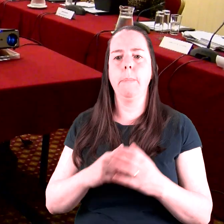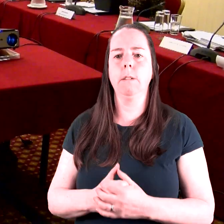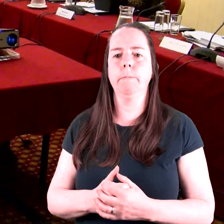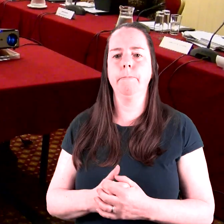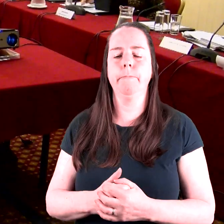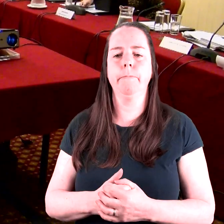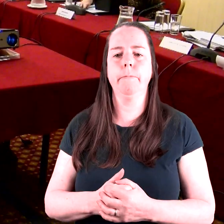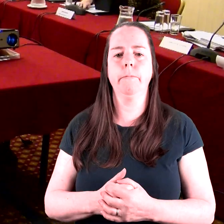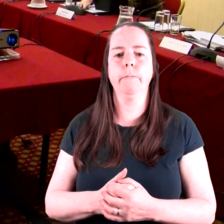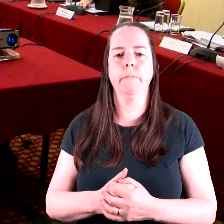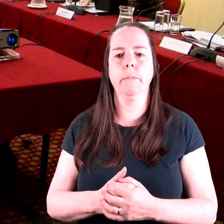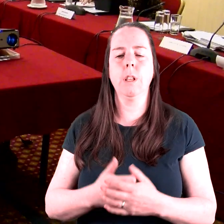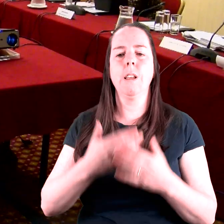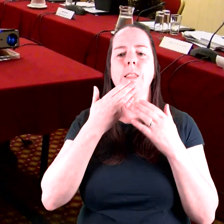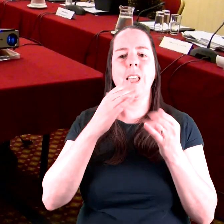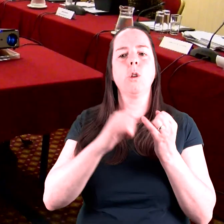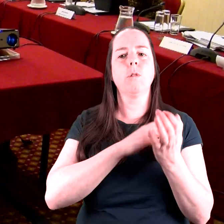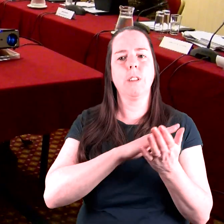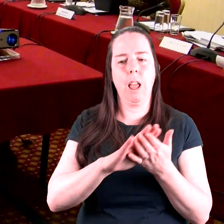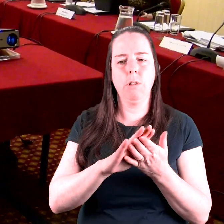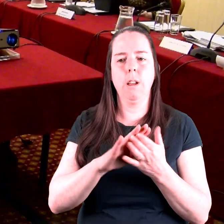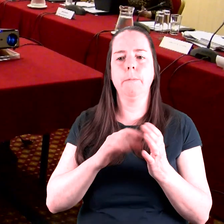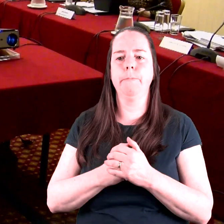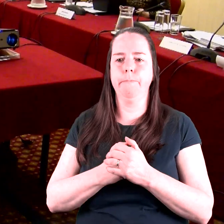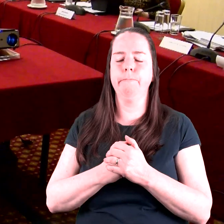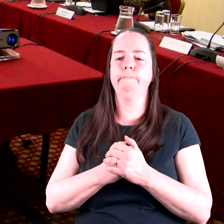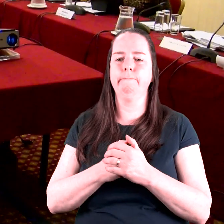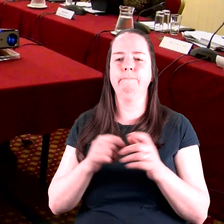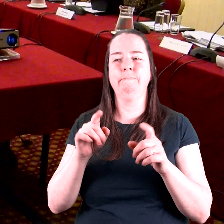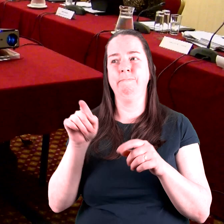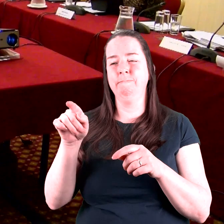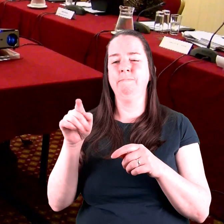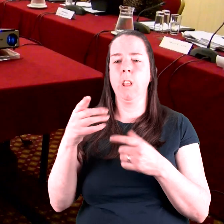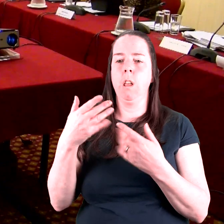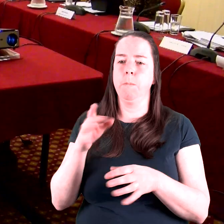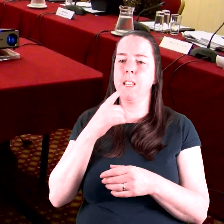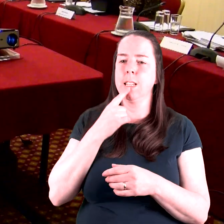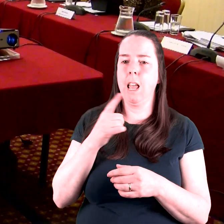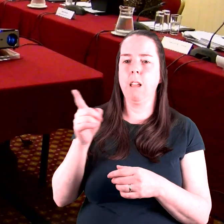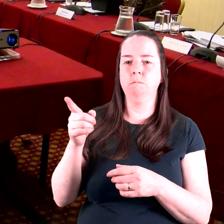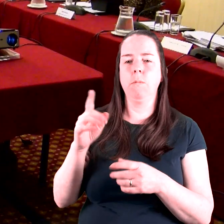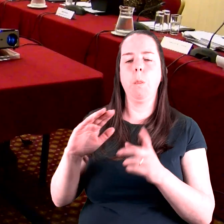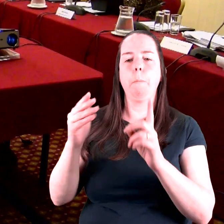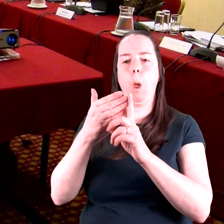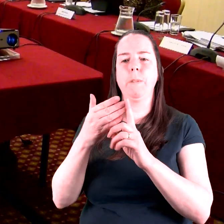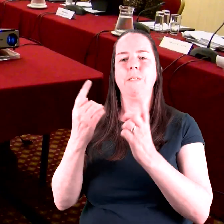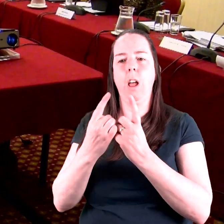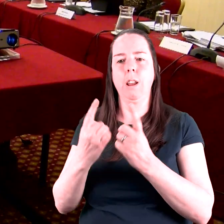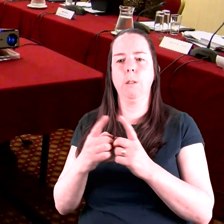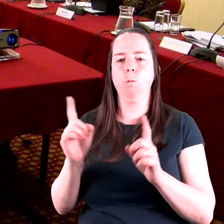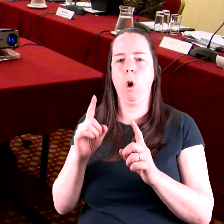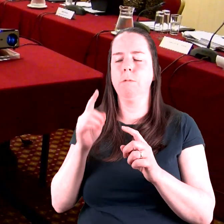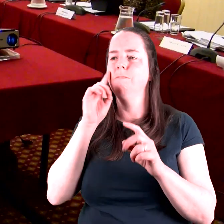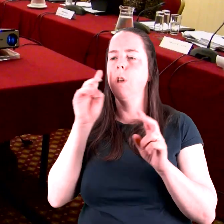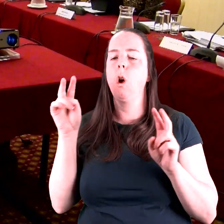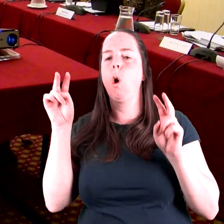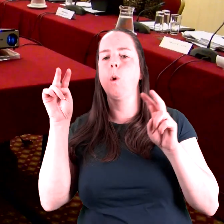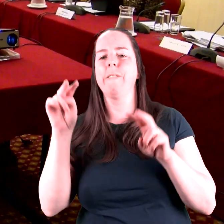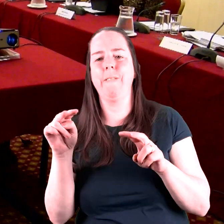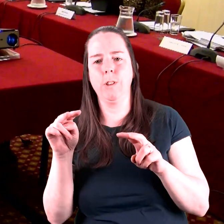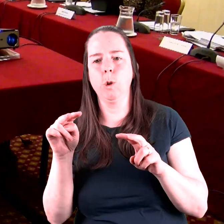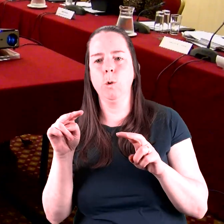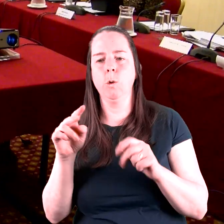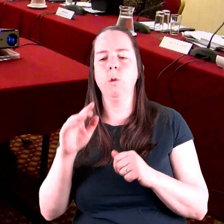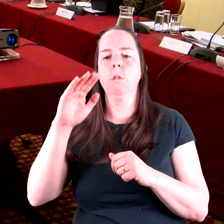Sam. Thank you, Sarah. As Sarah said, the purpose of this item is to